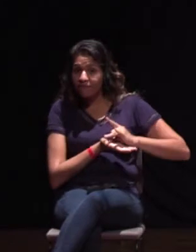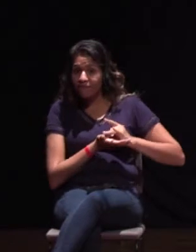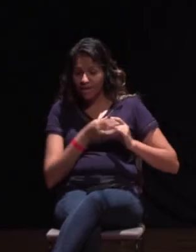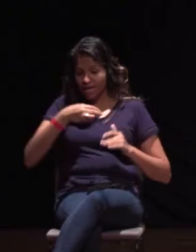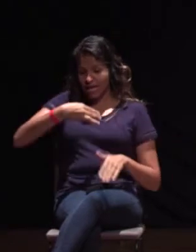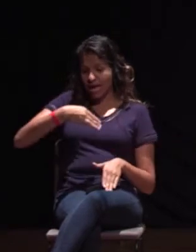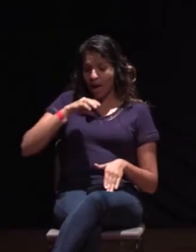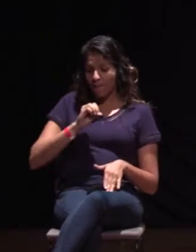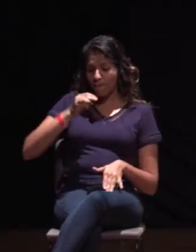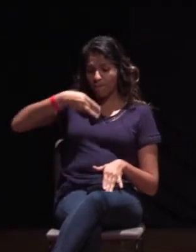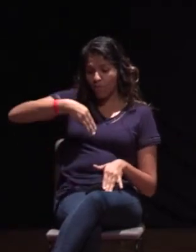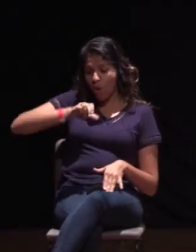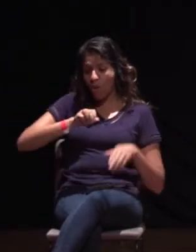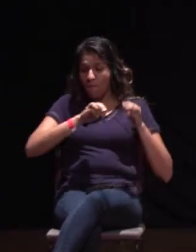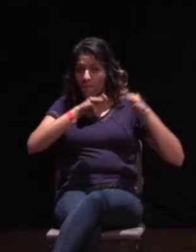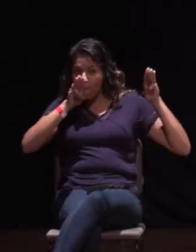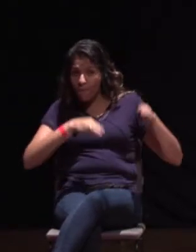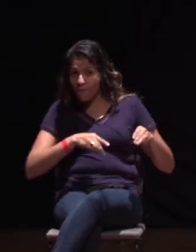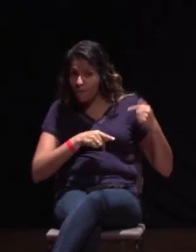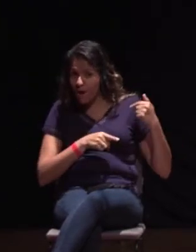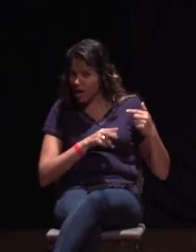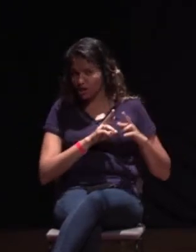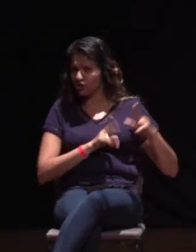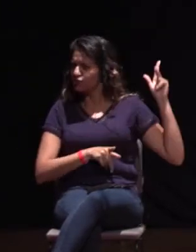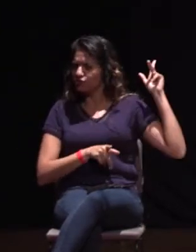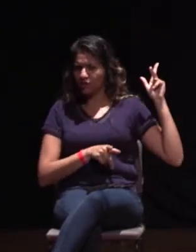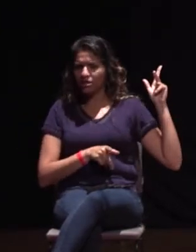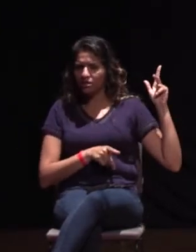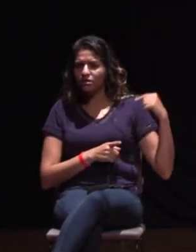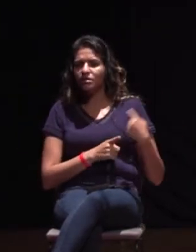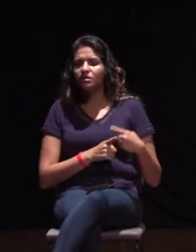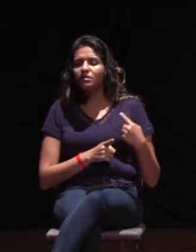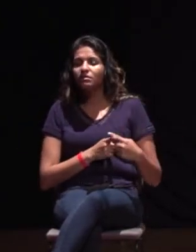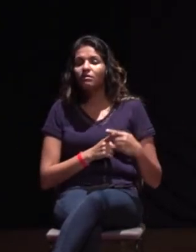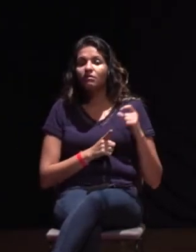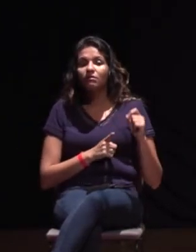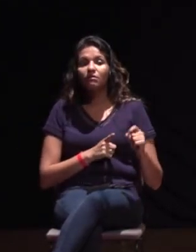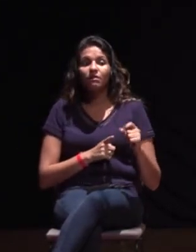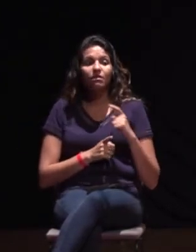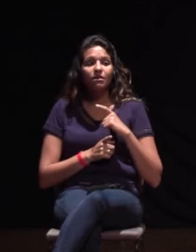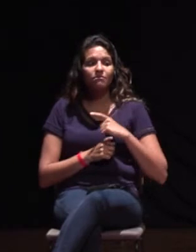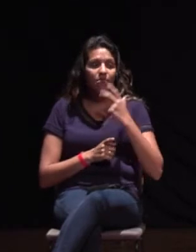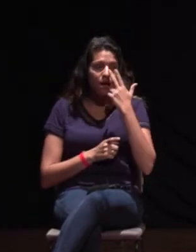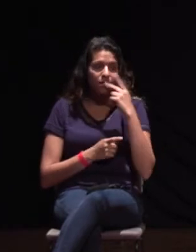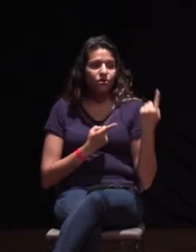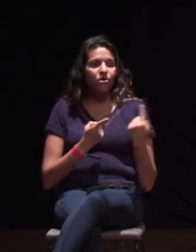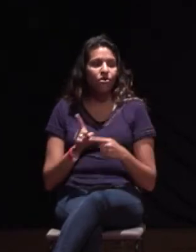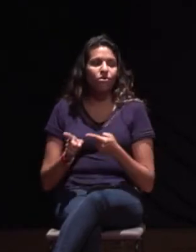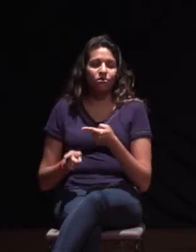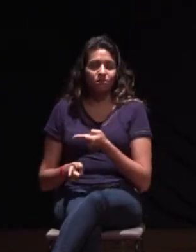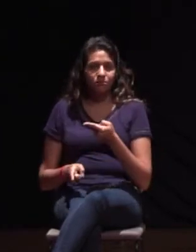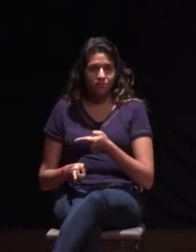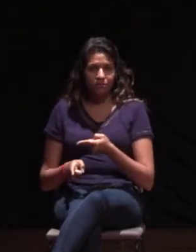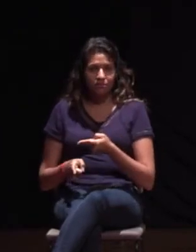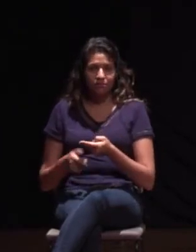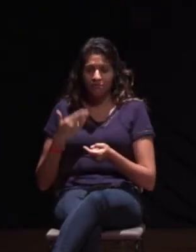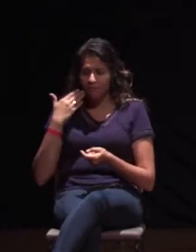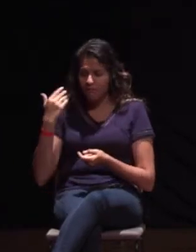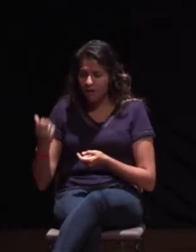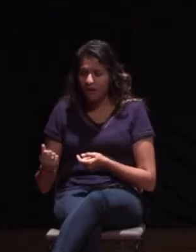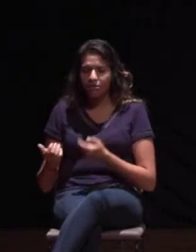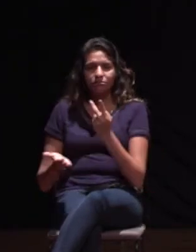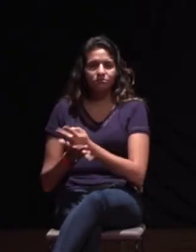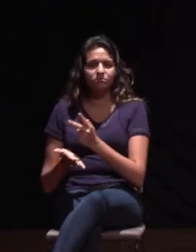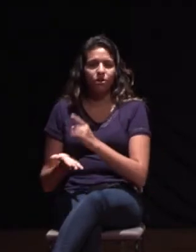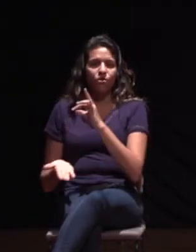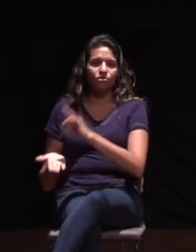to me, they were trying to work against that received wisdom that Judson was only white, which it wasn't. It was predominantly white, but it was never